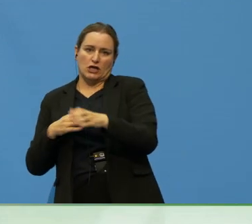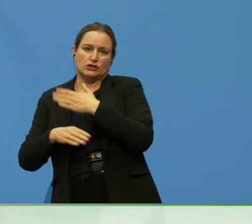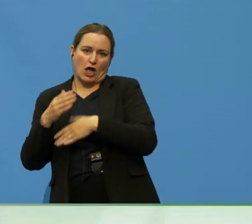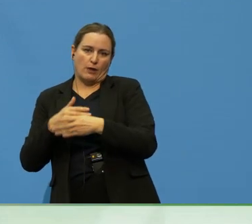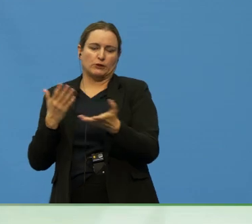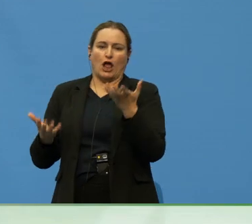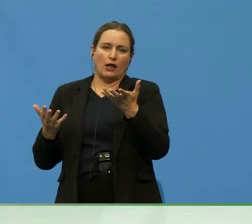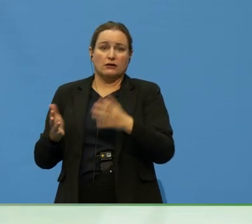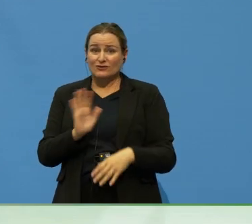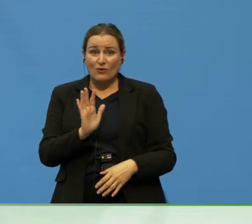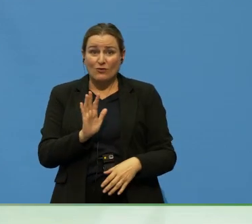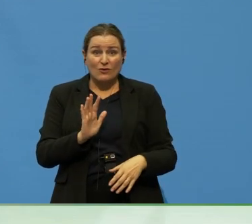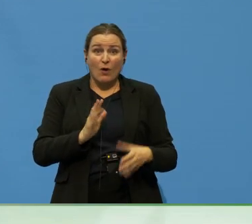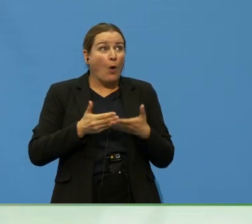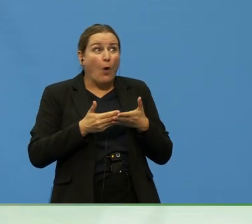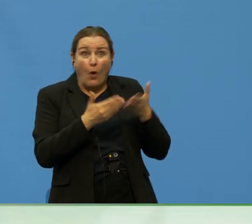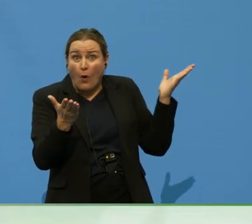is about you.